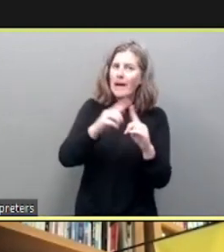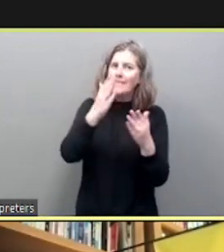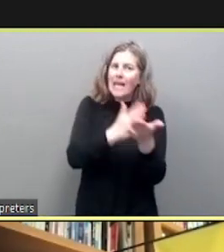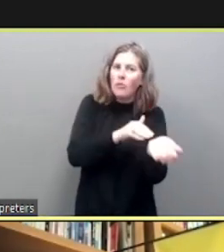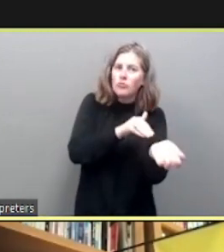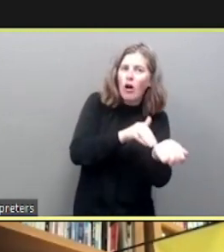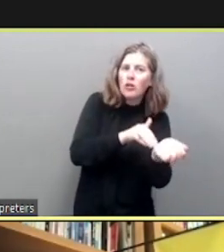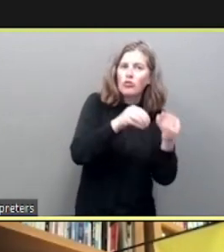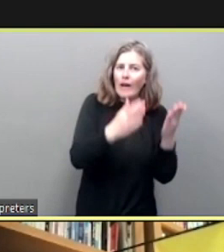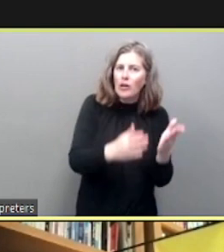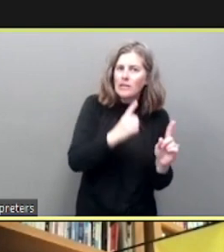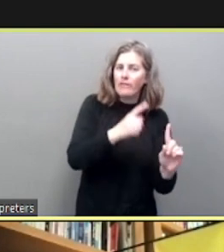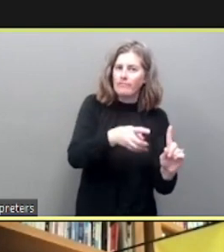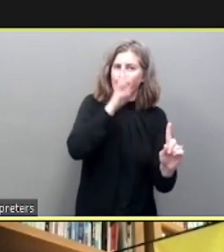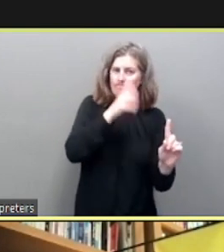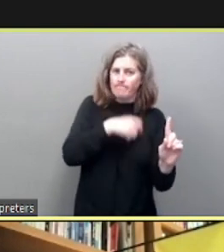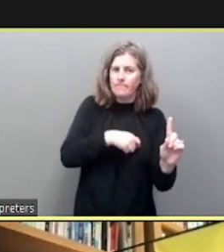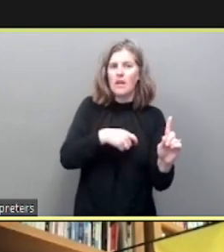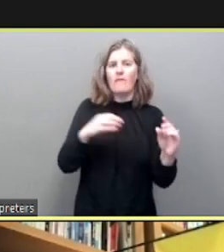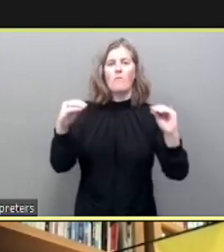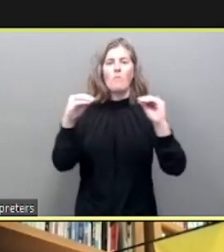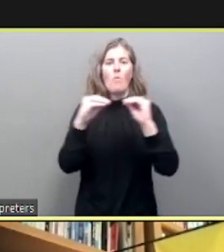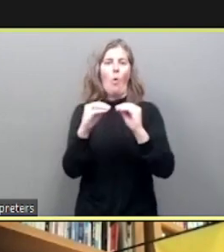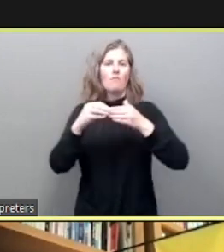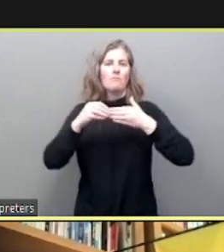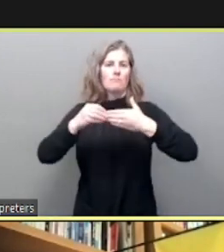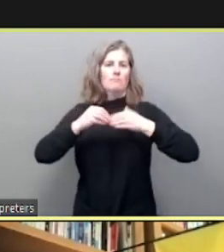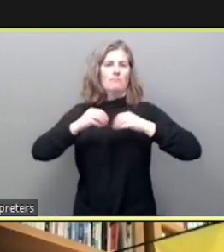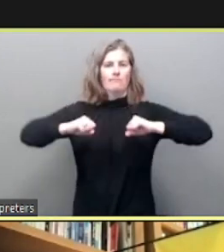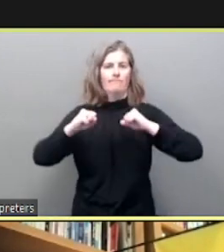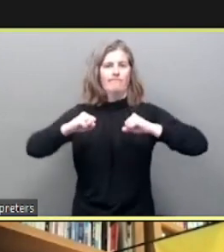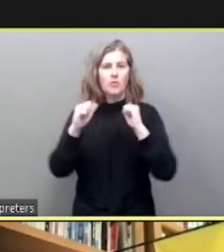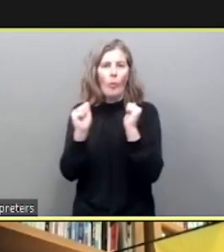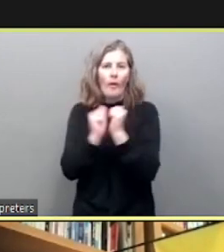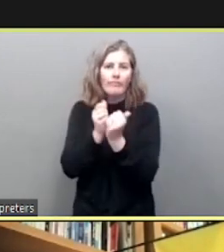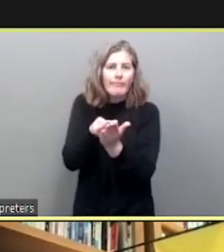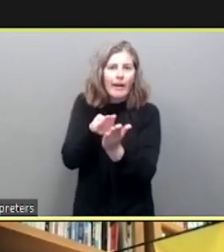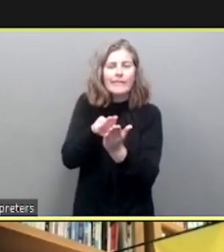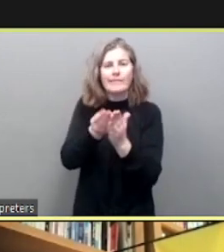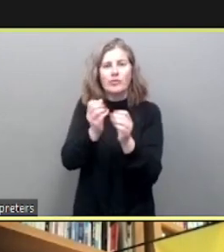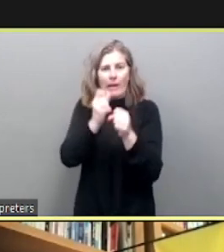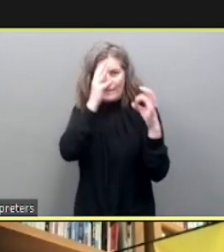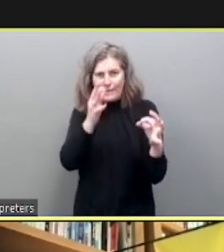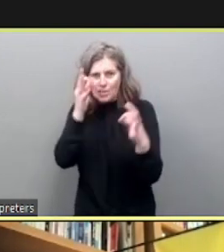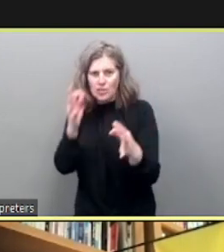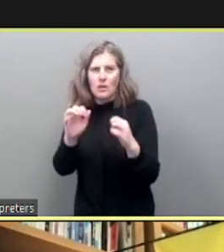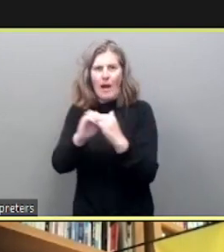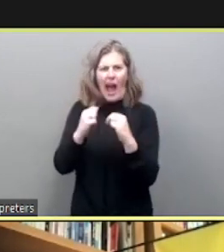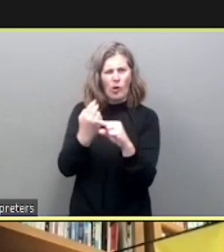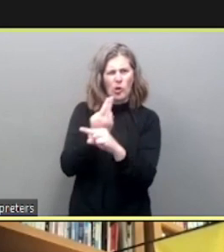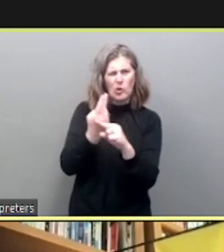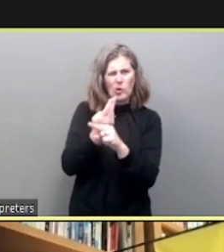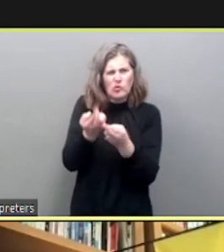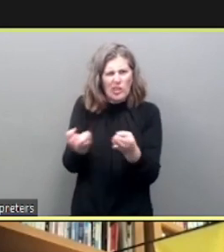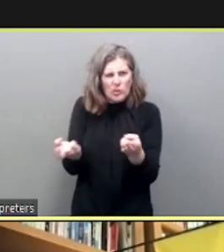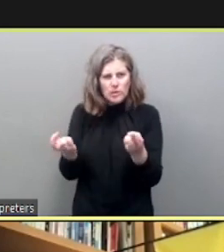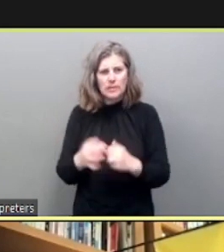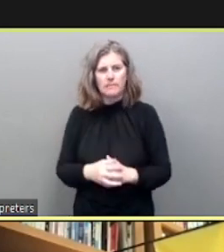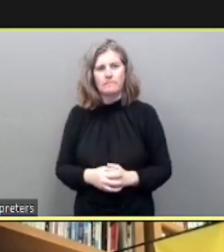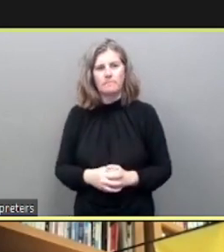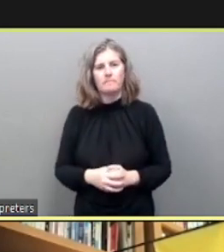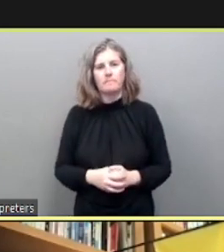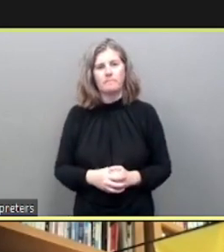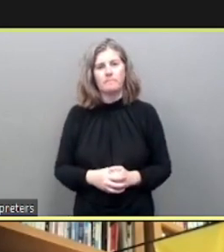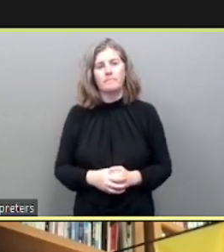providers, and allows us even more flexibility to make decisions about using resources.